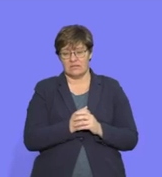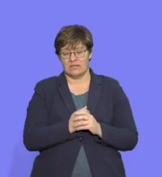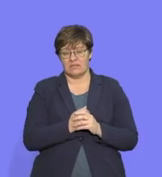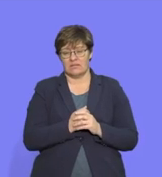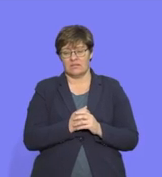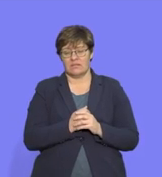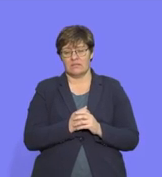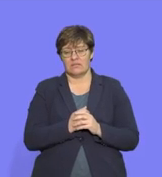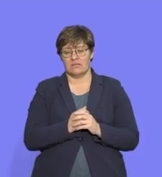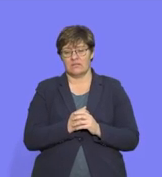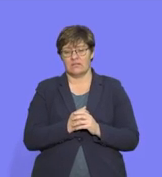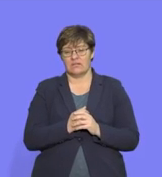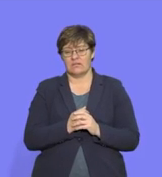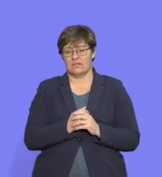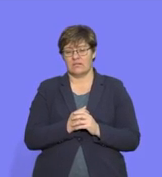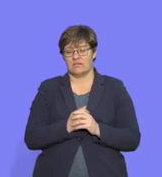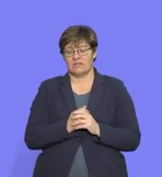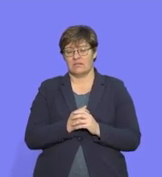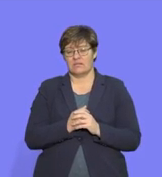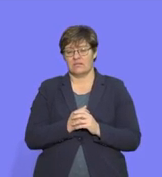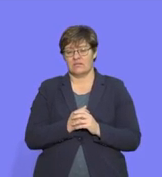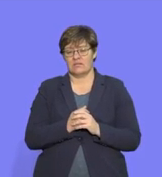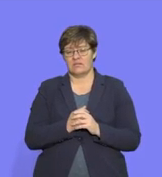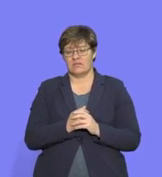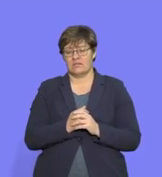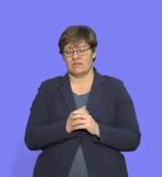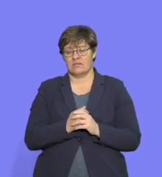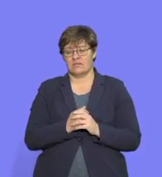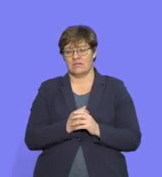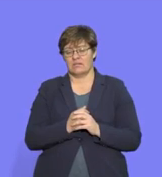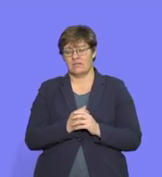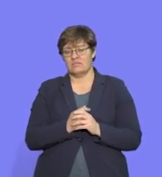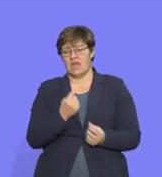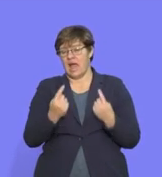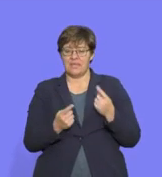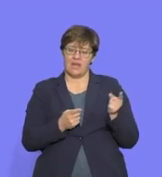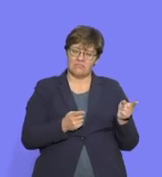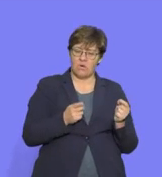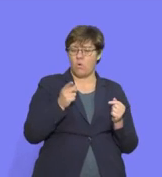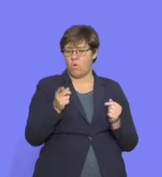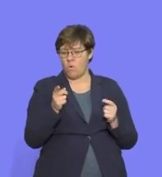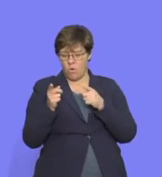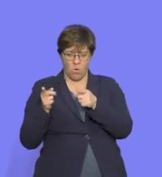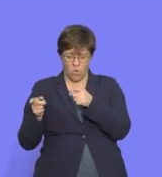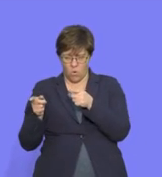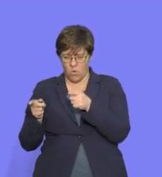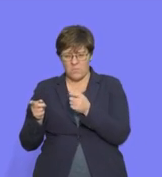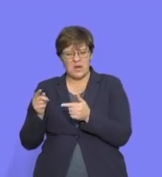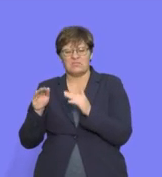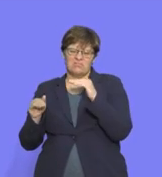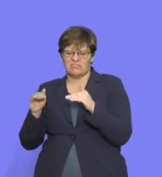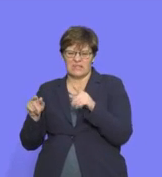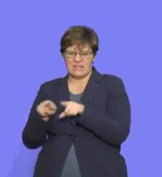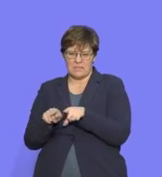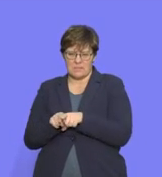So here we go. We're going to go up there. I'm going to go. You can choose either here or here, but they're pretty much the same reason